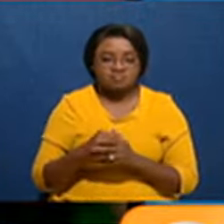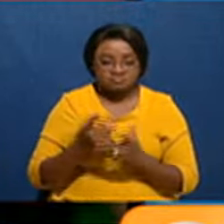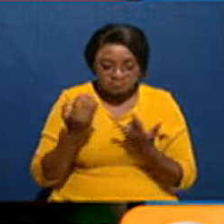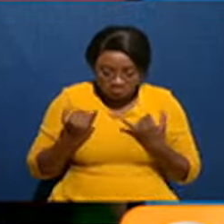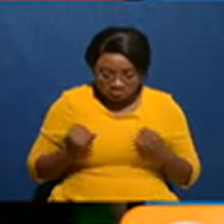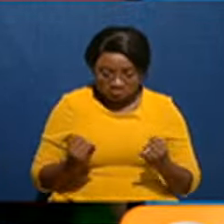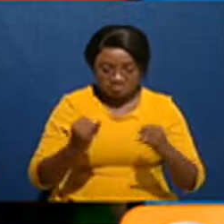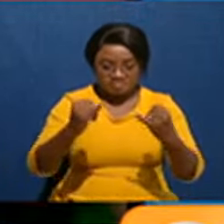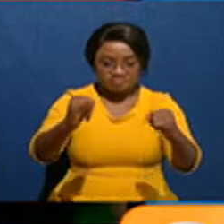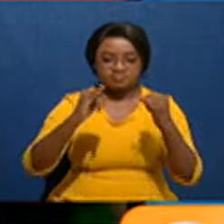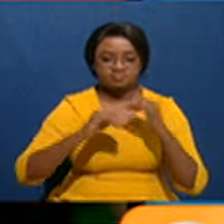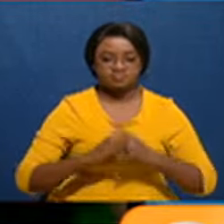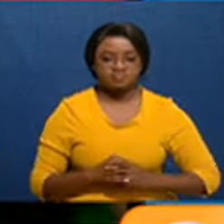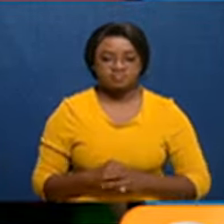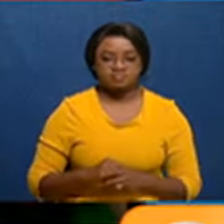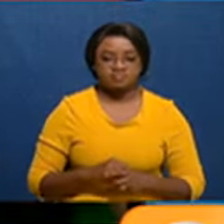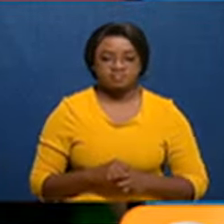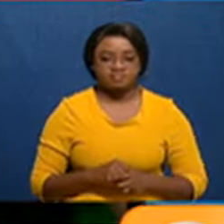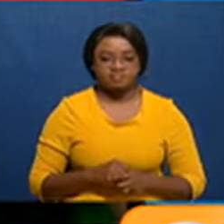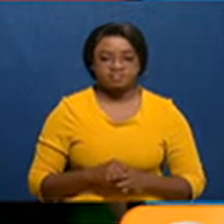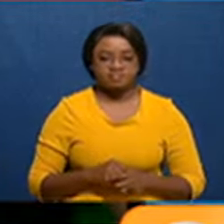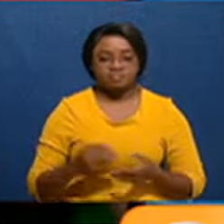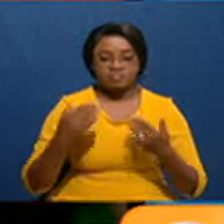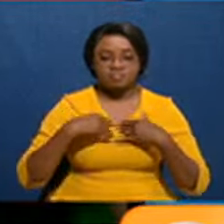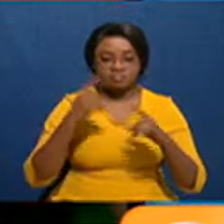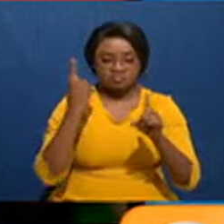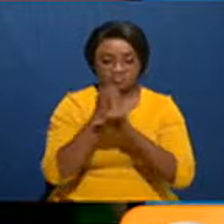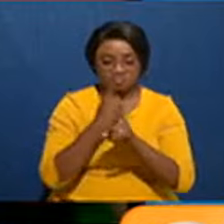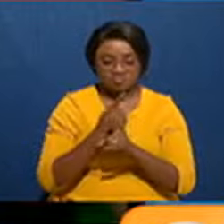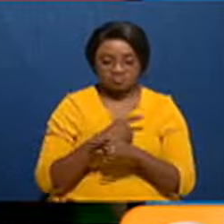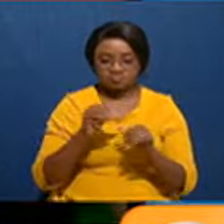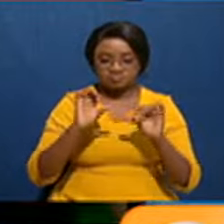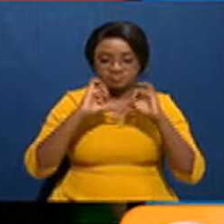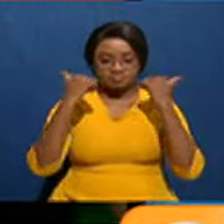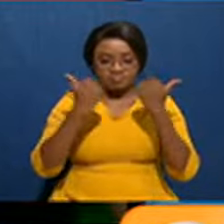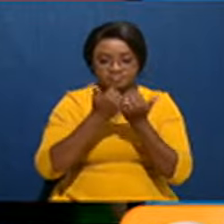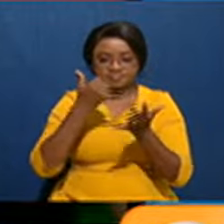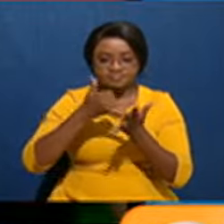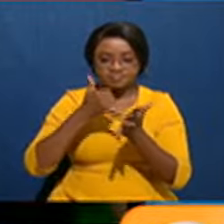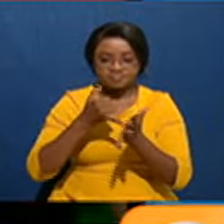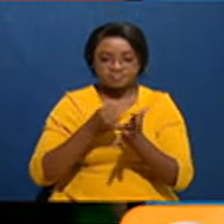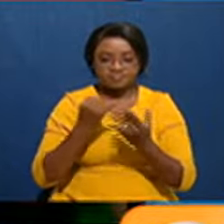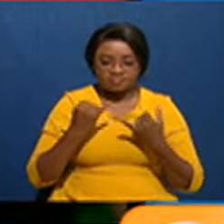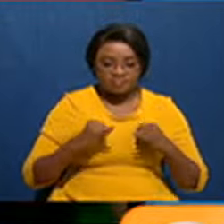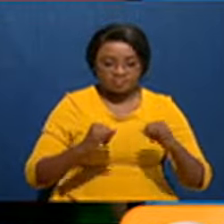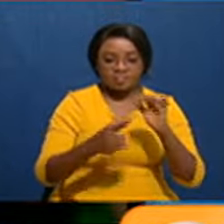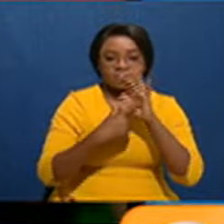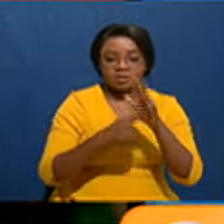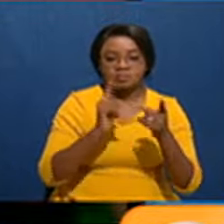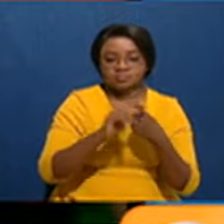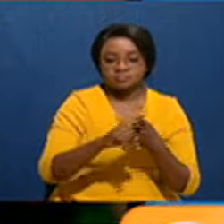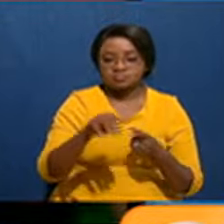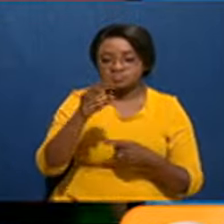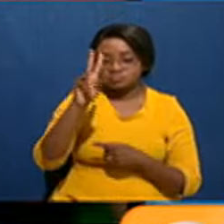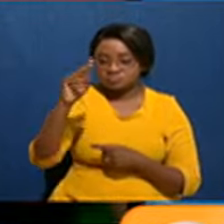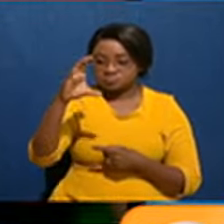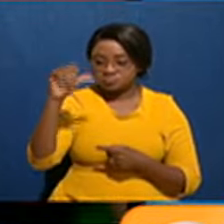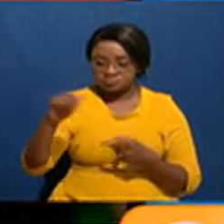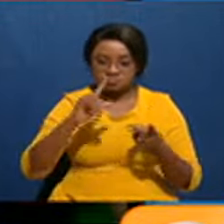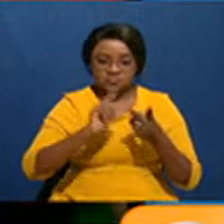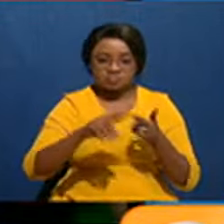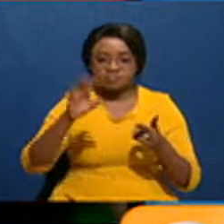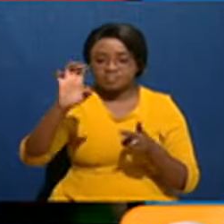enforcement. There are several agencies that are involved in the building sector. NBI, you mentioned it. There is NCA. There